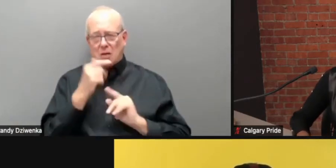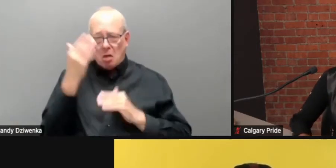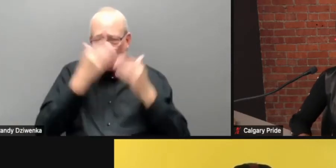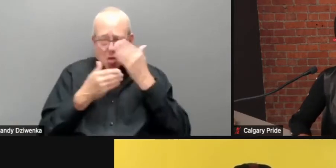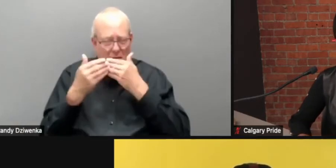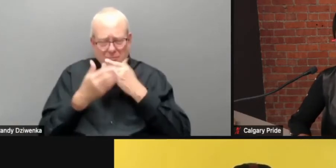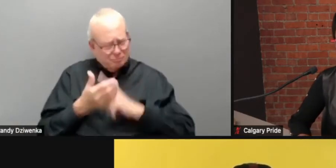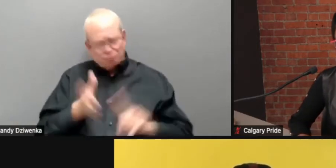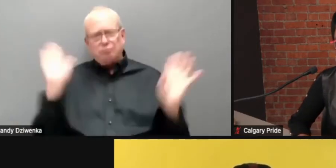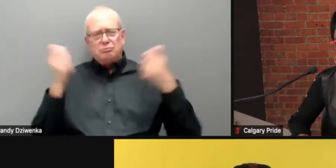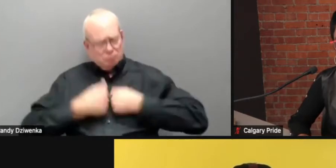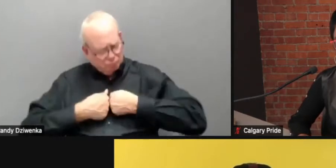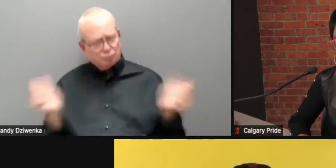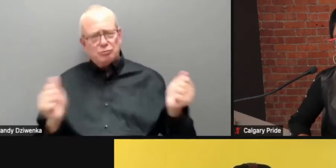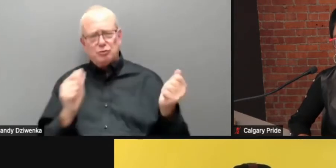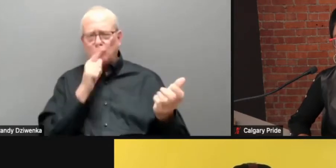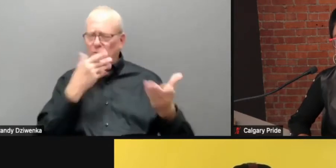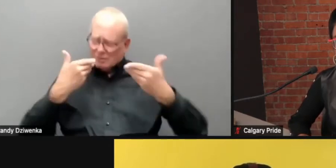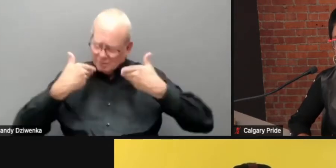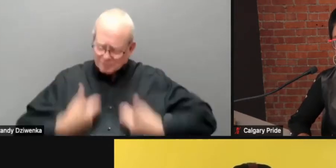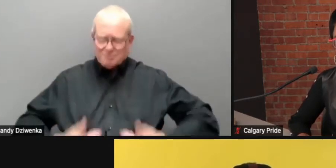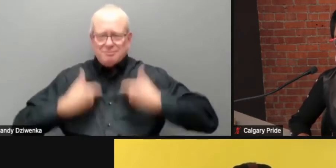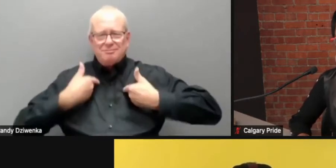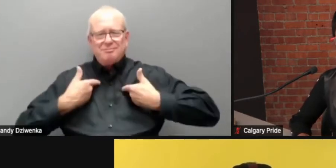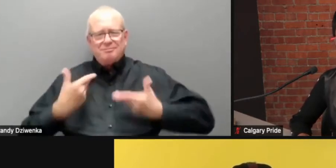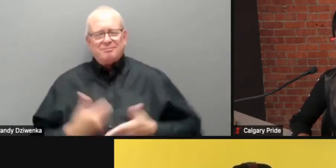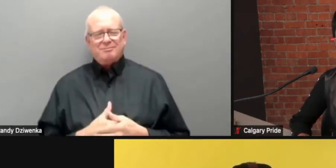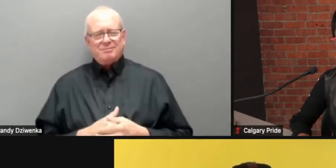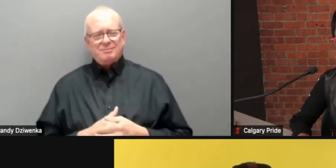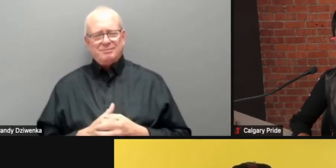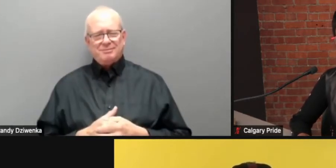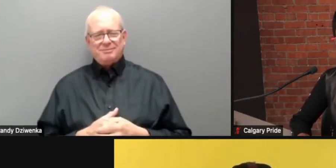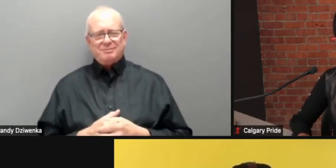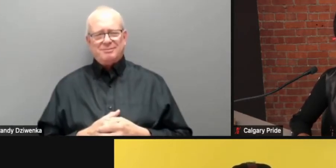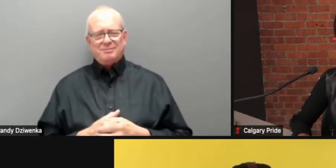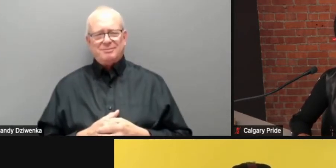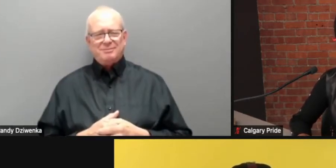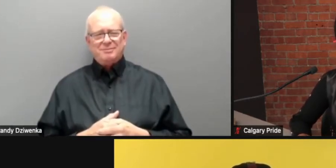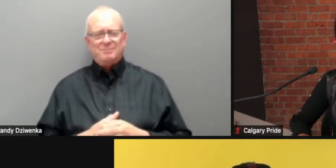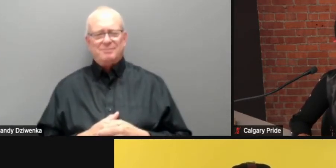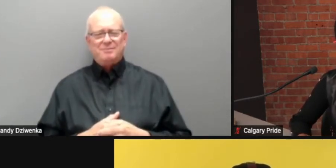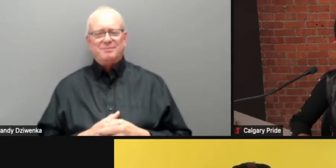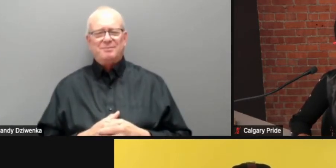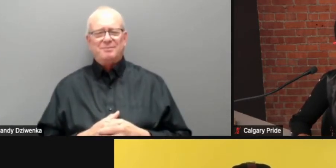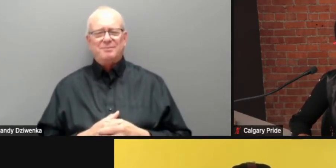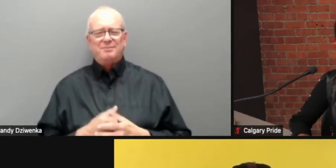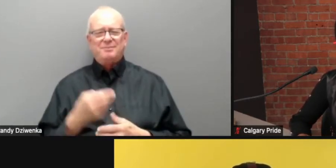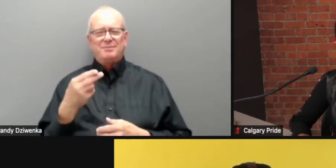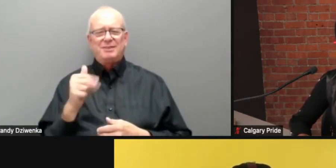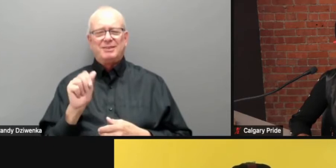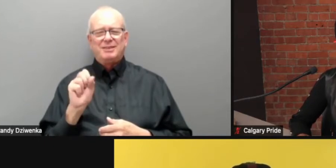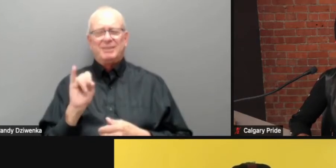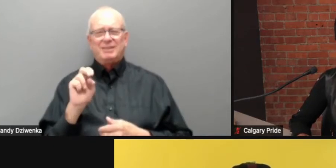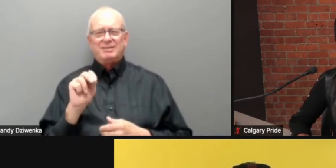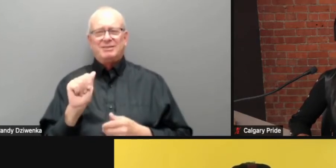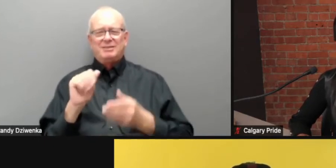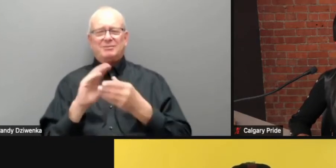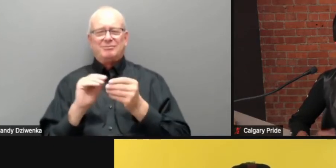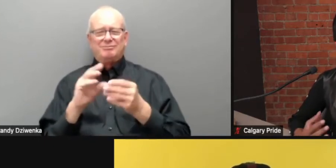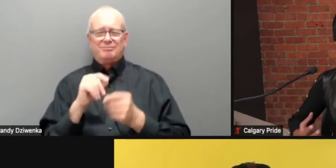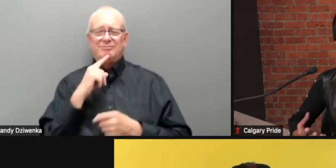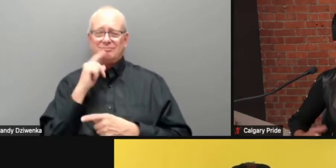that's amazing. The space of creating a space of belonging and a space of empowerment is making a huge difference. We